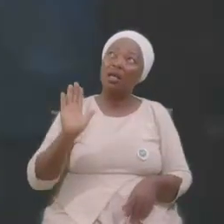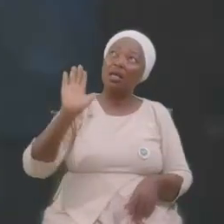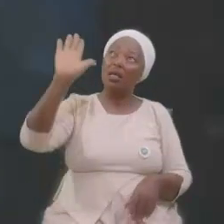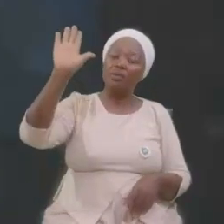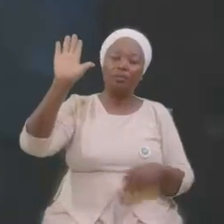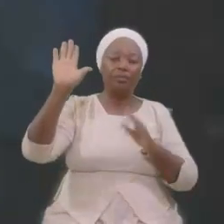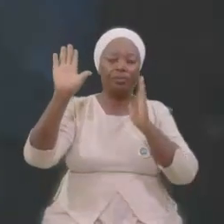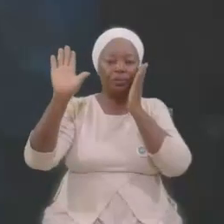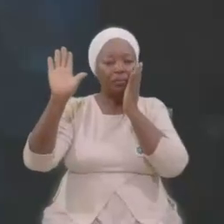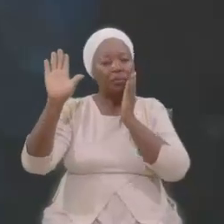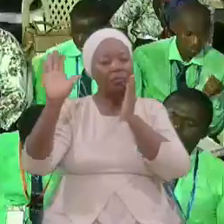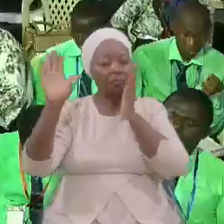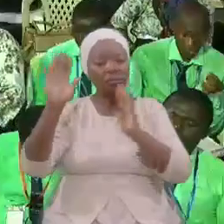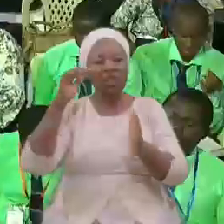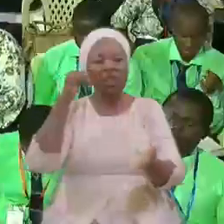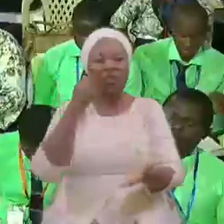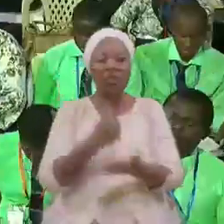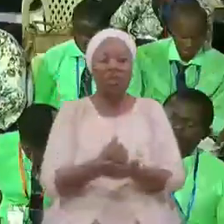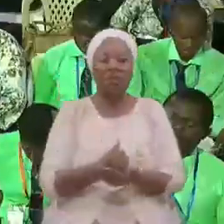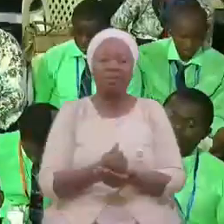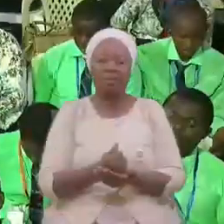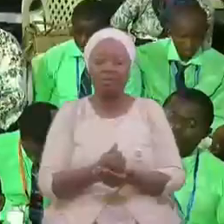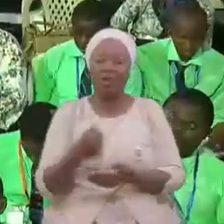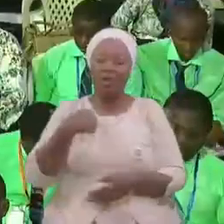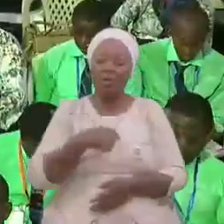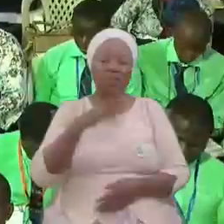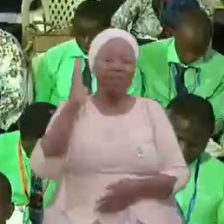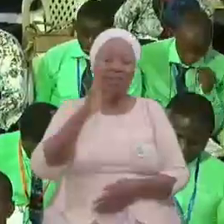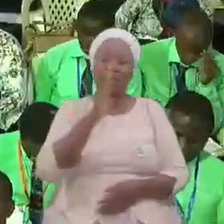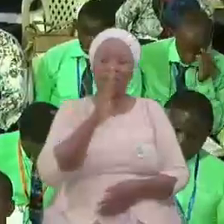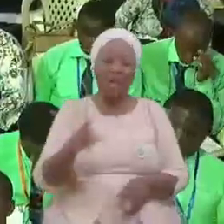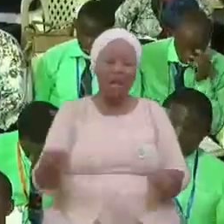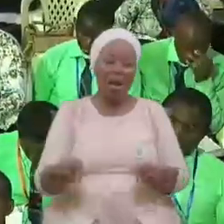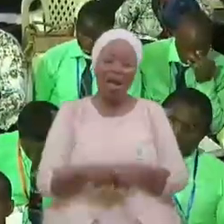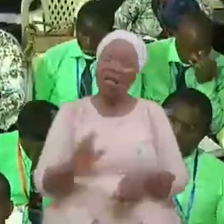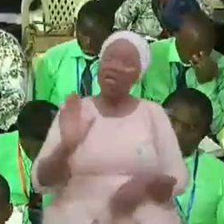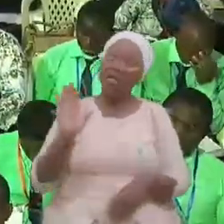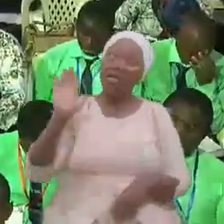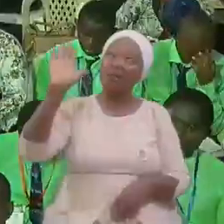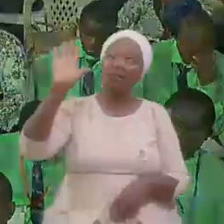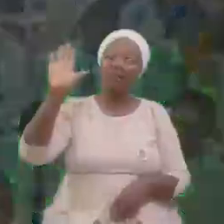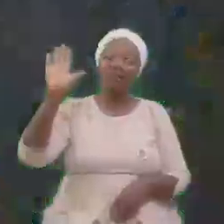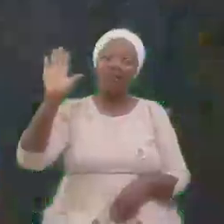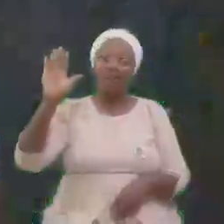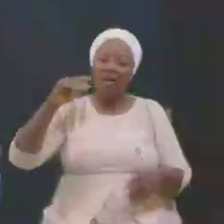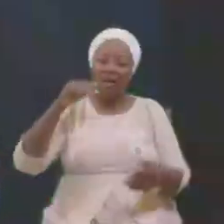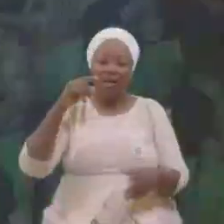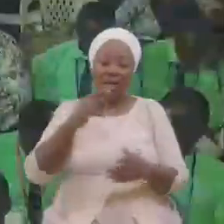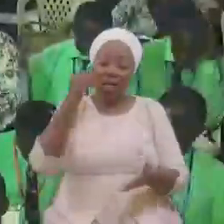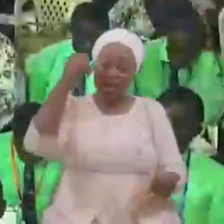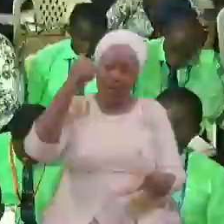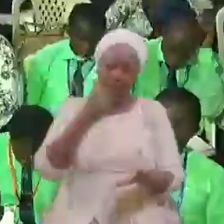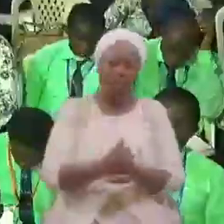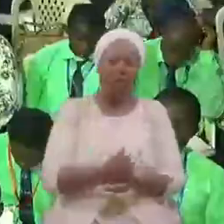him. Amen. Amen. We shall be like him. Another amen. Amen.